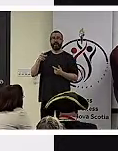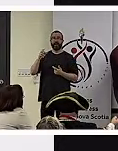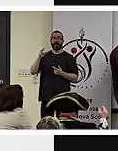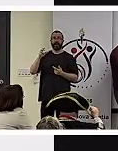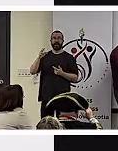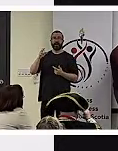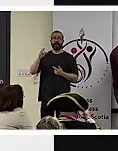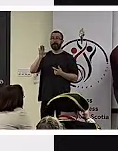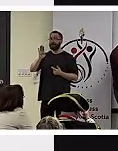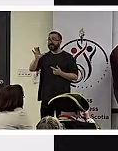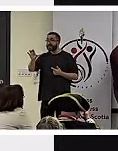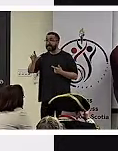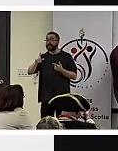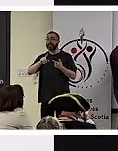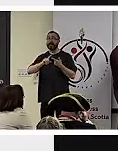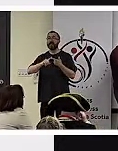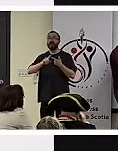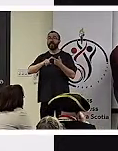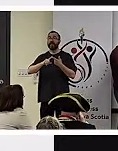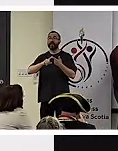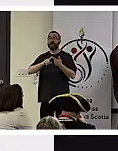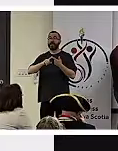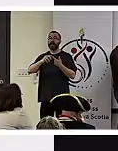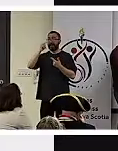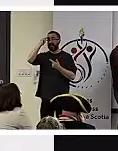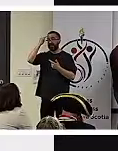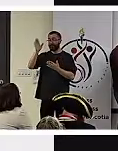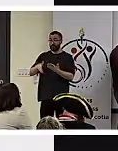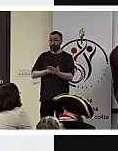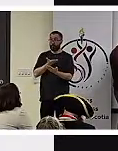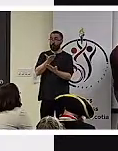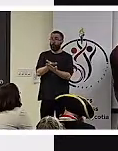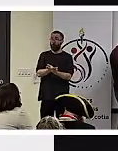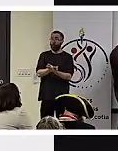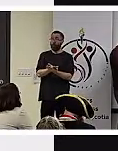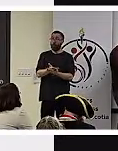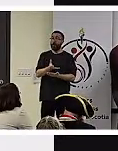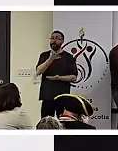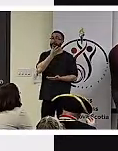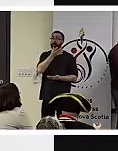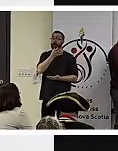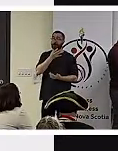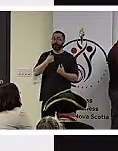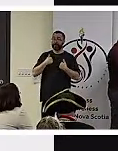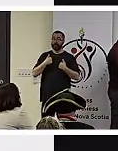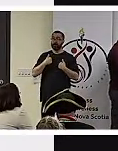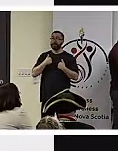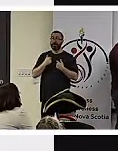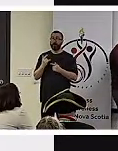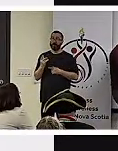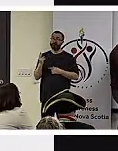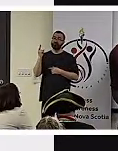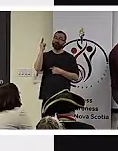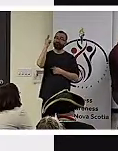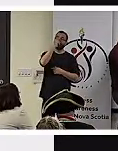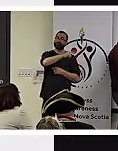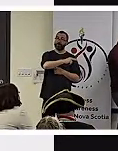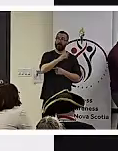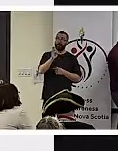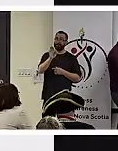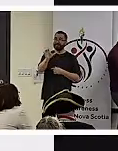When my nephew was born, me and my mom went up to BC to visit him, and